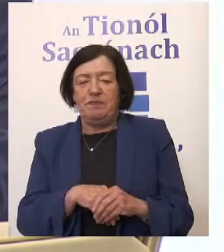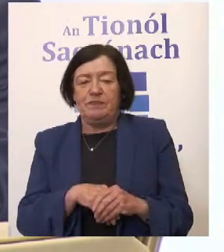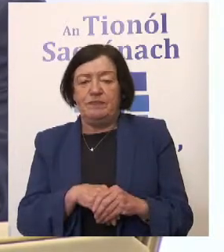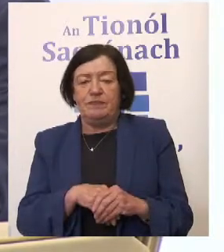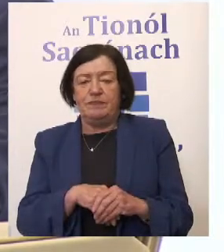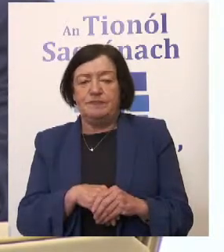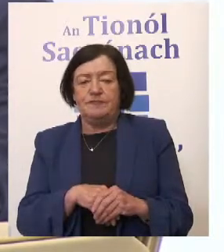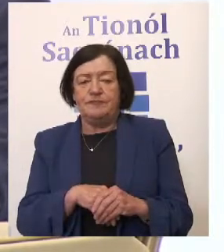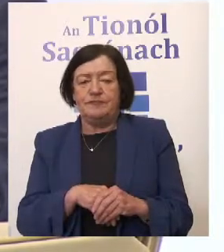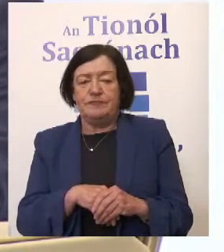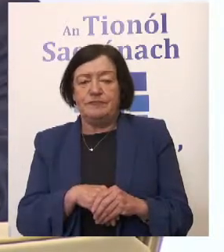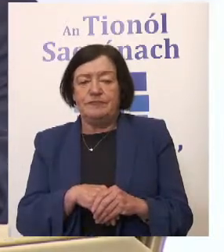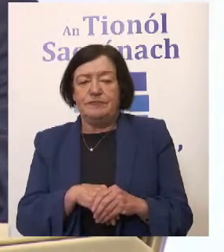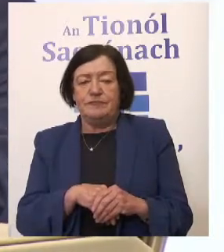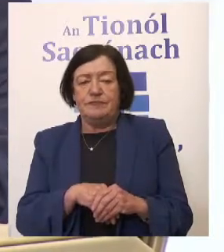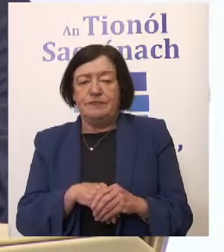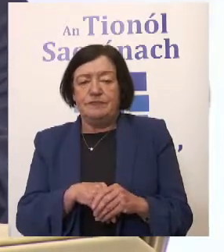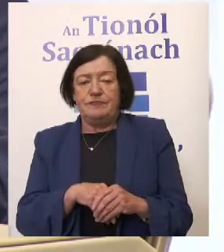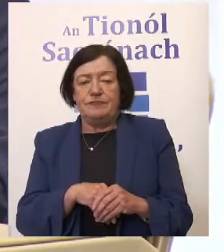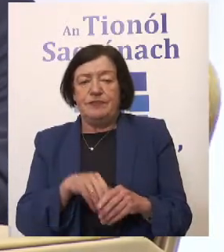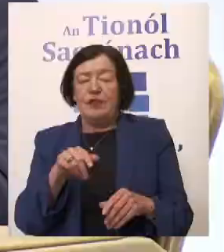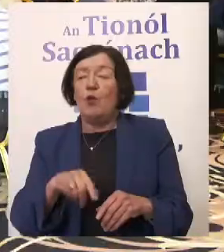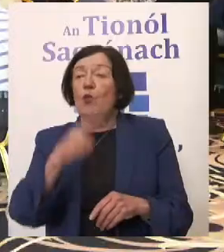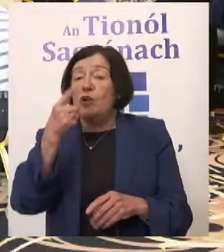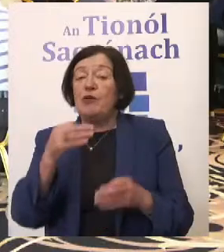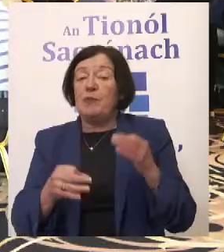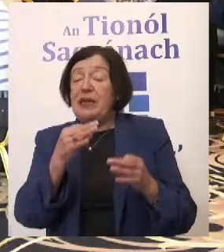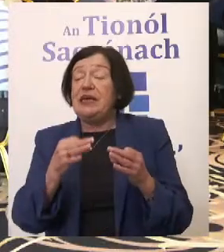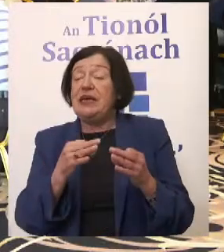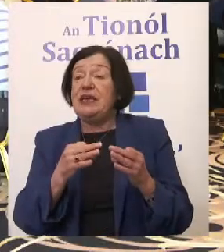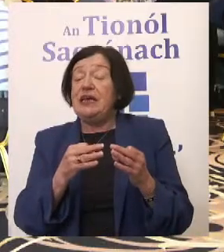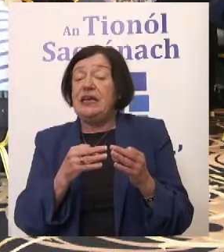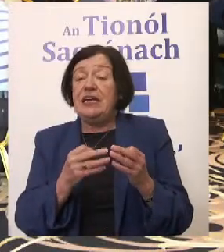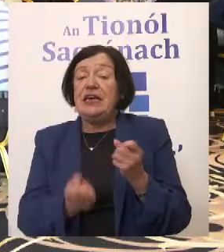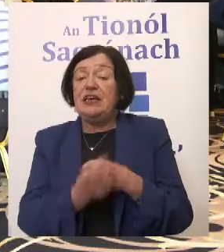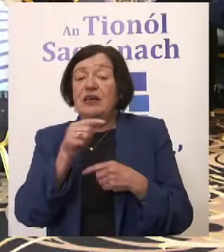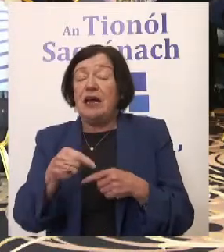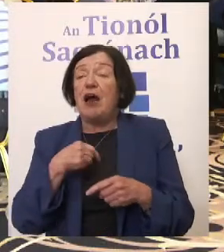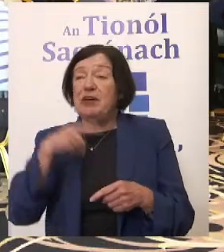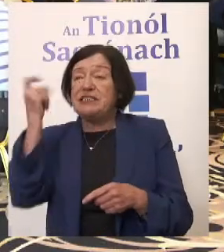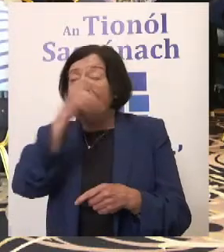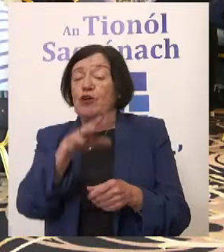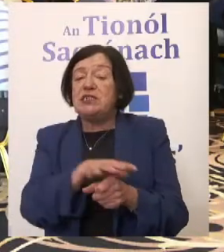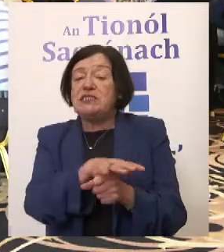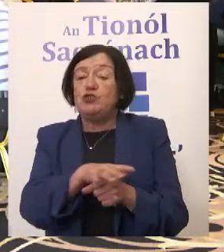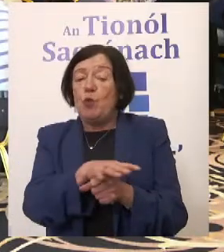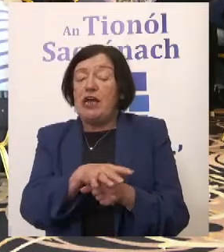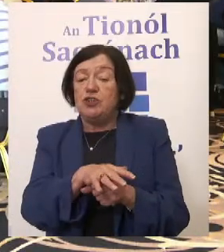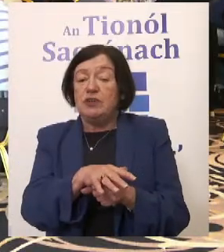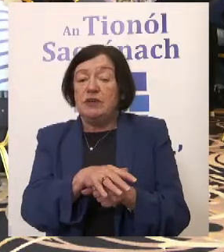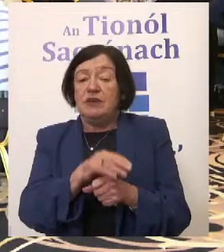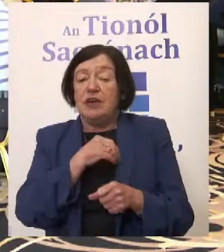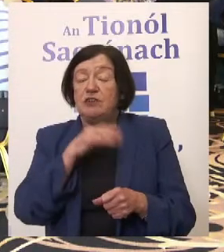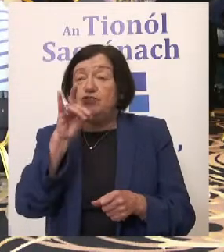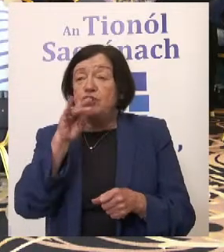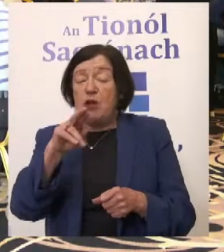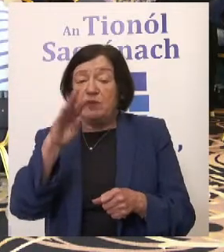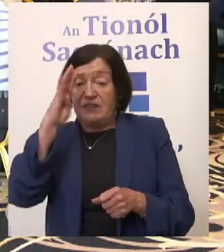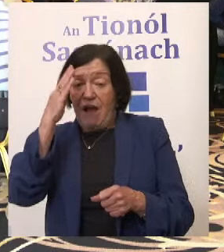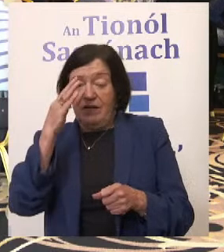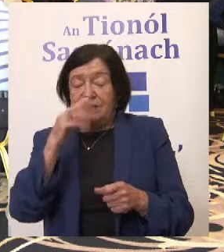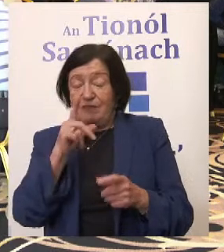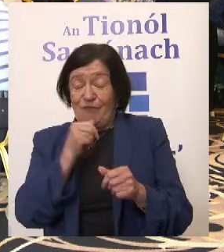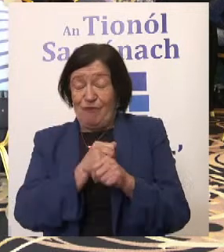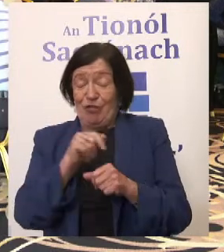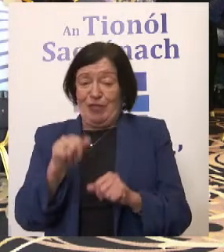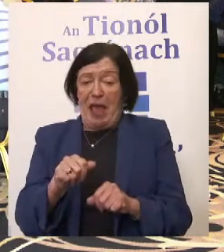like, as Averick mentioned, one of the critical issues is around transport. I'm in a slightly difficult situation because I speak with Chambers Ireland hat on, so